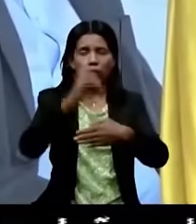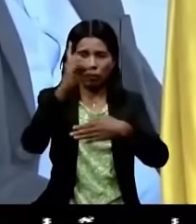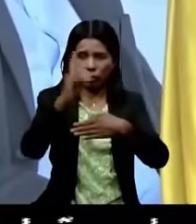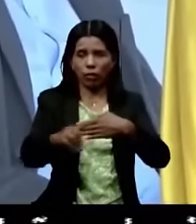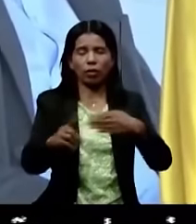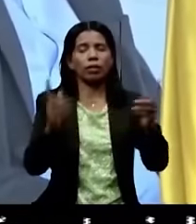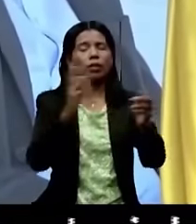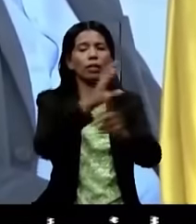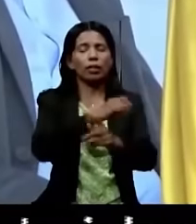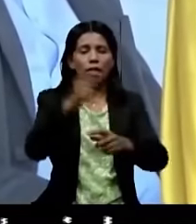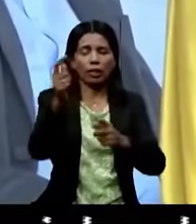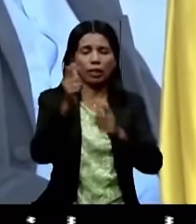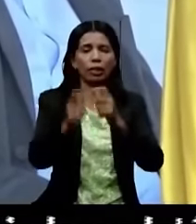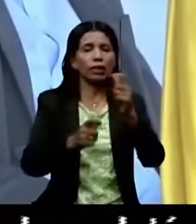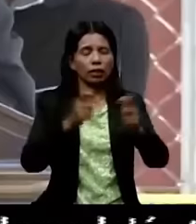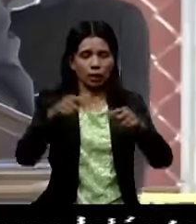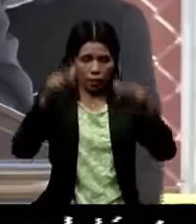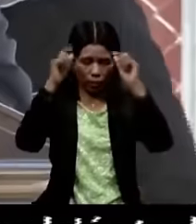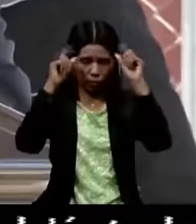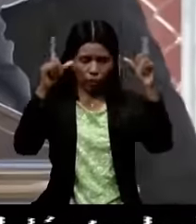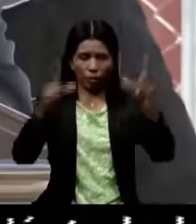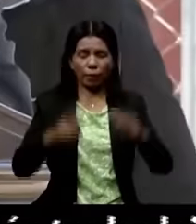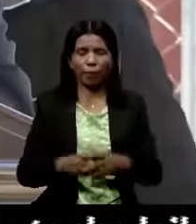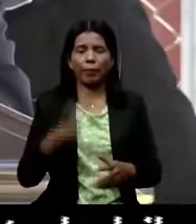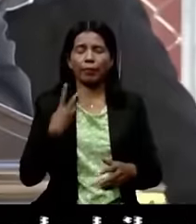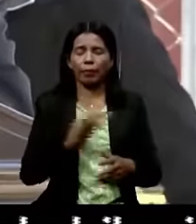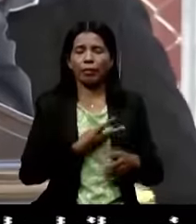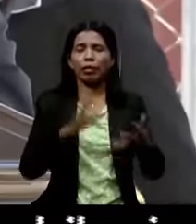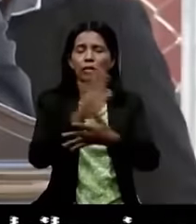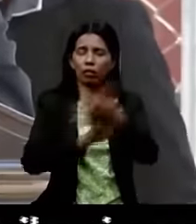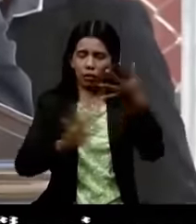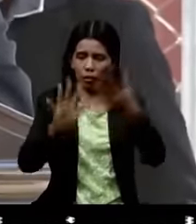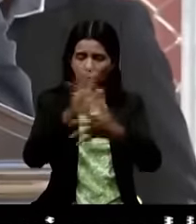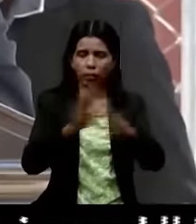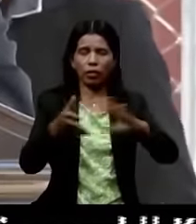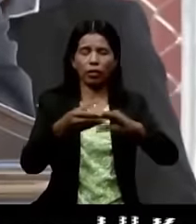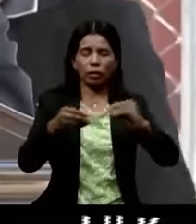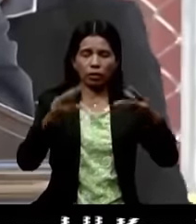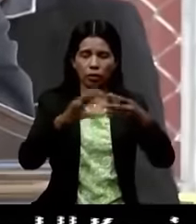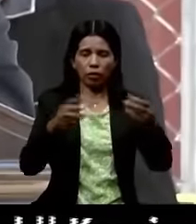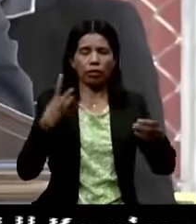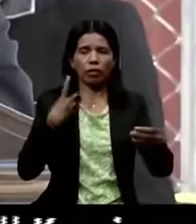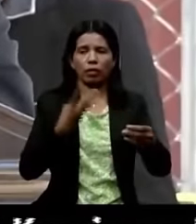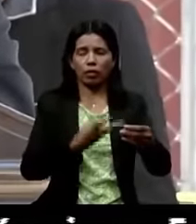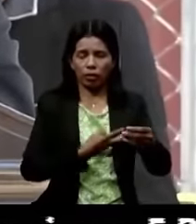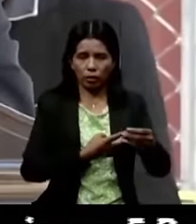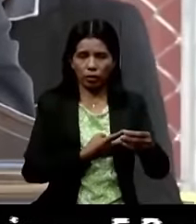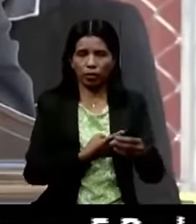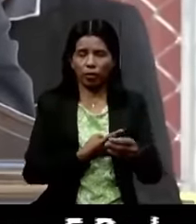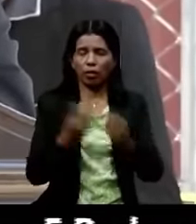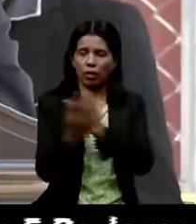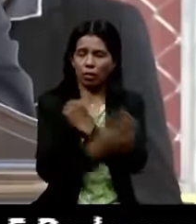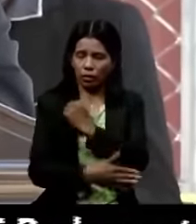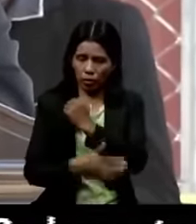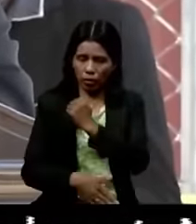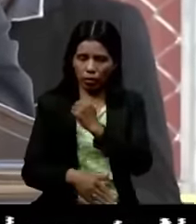ia Timor-Leste. They celebrate a historic milestones in our nation's journey to